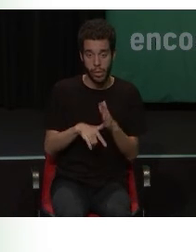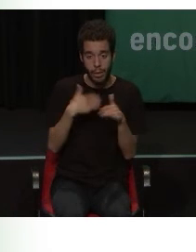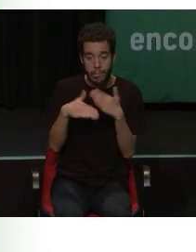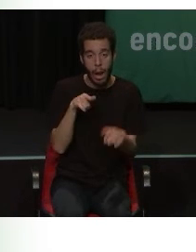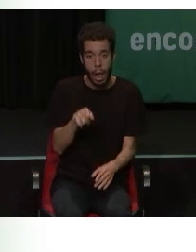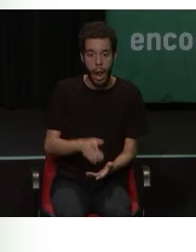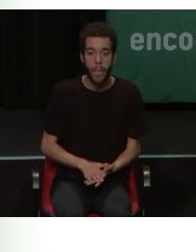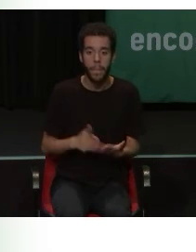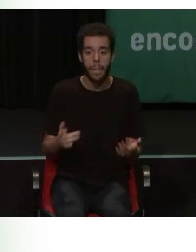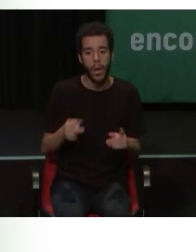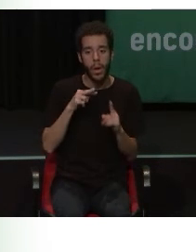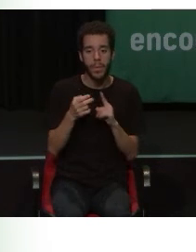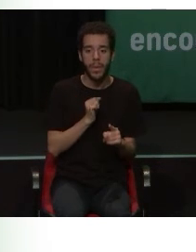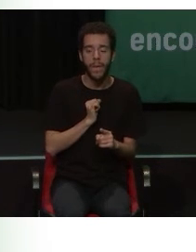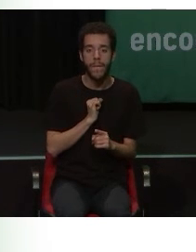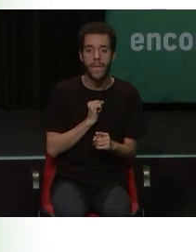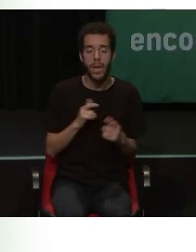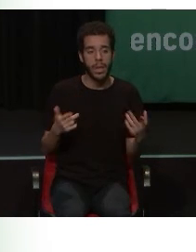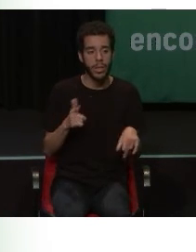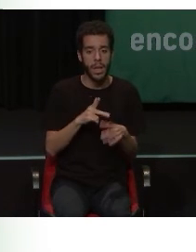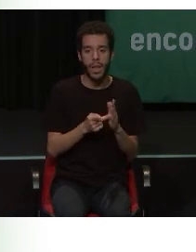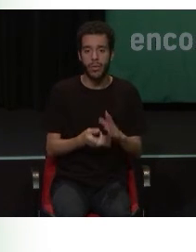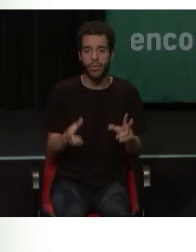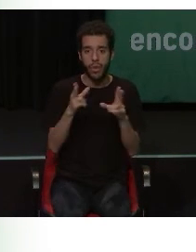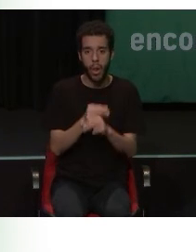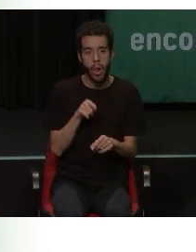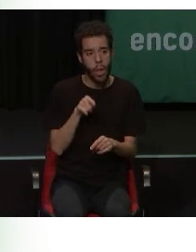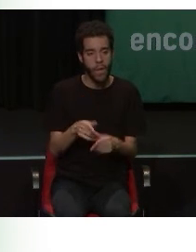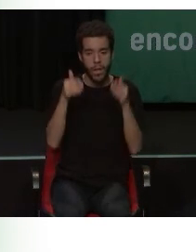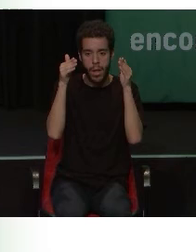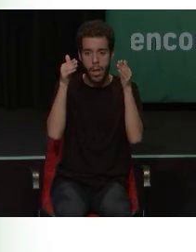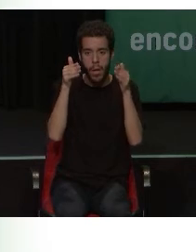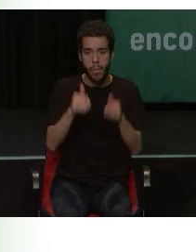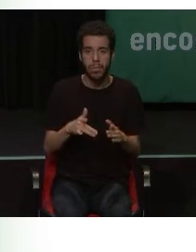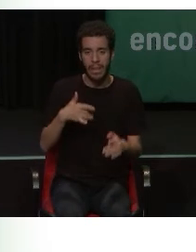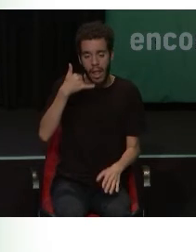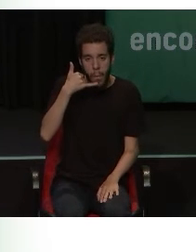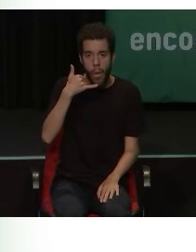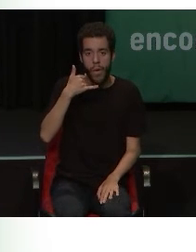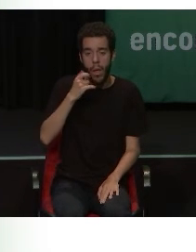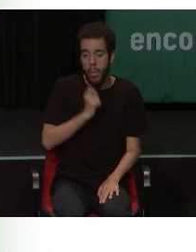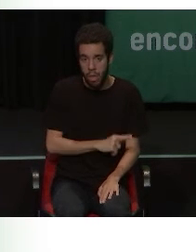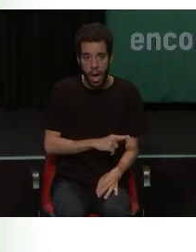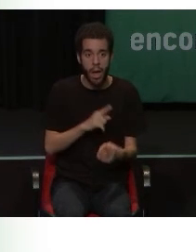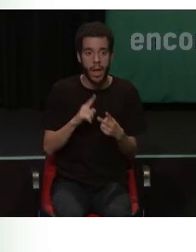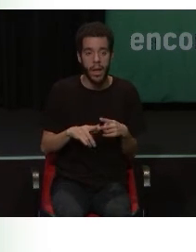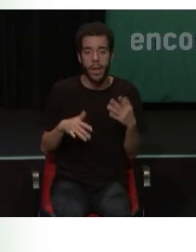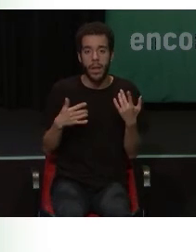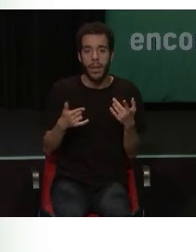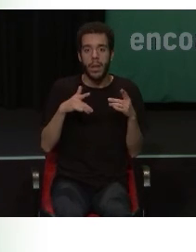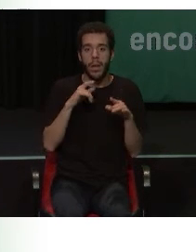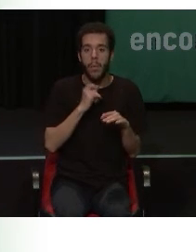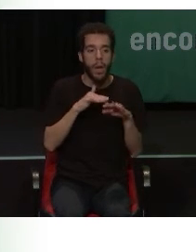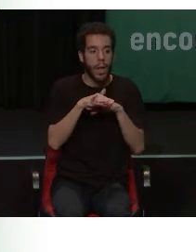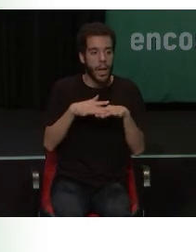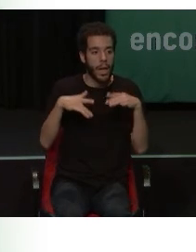In terms of conclusions, our point of view is that these technologies are being used